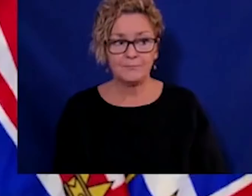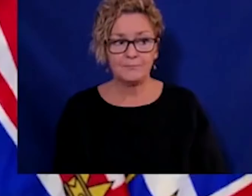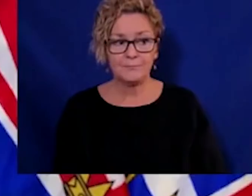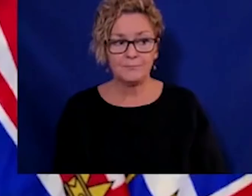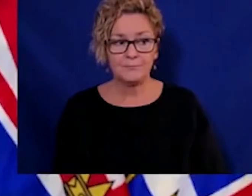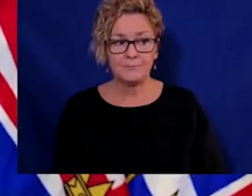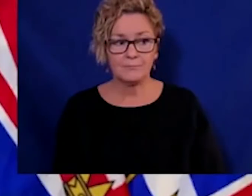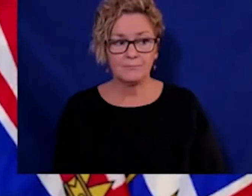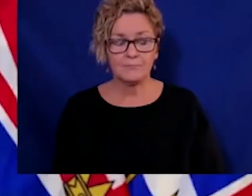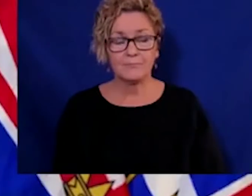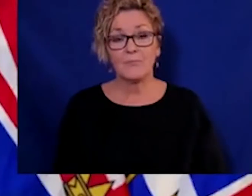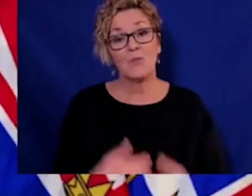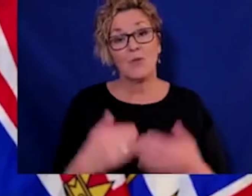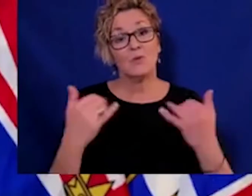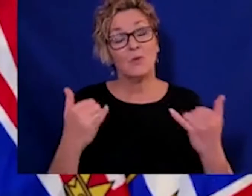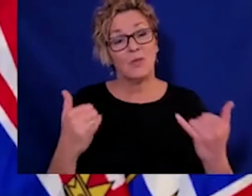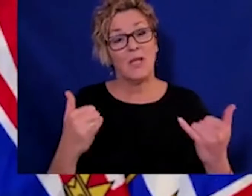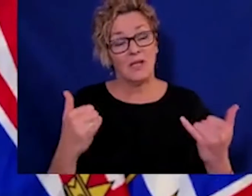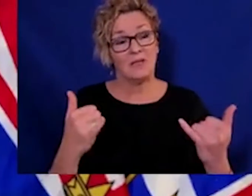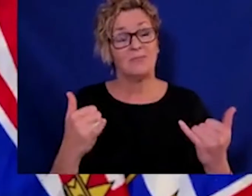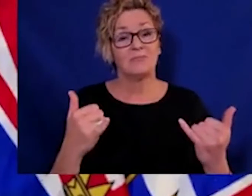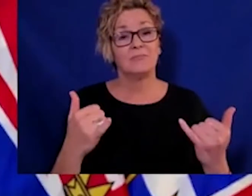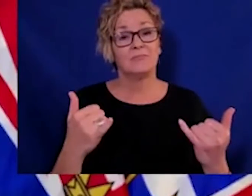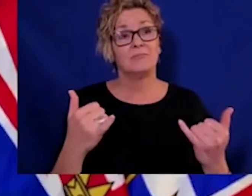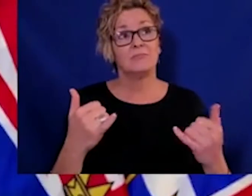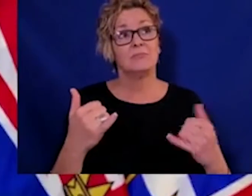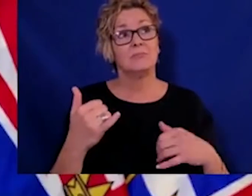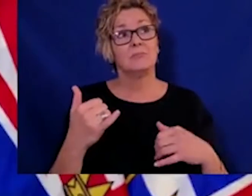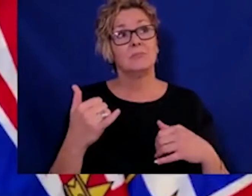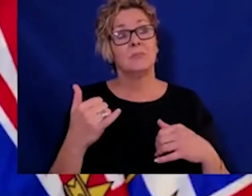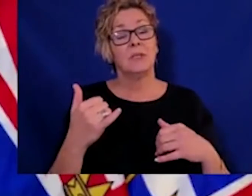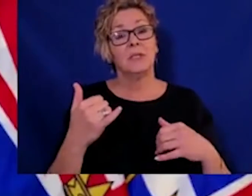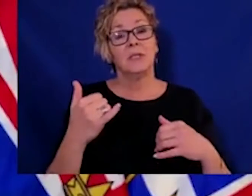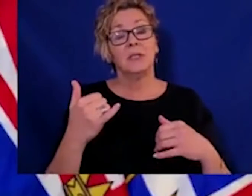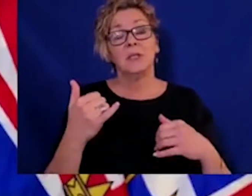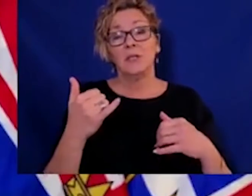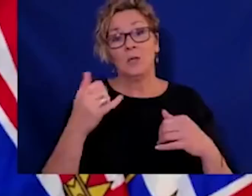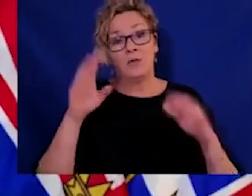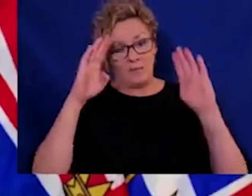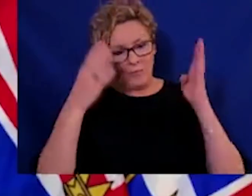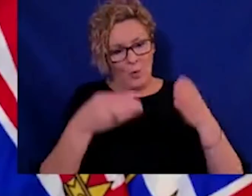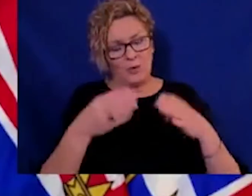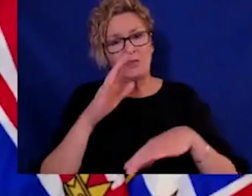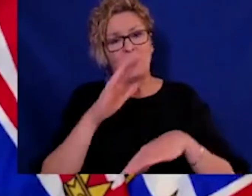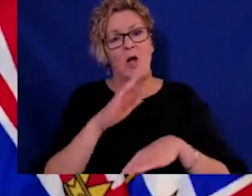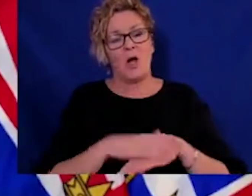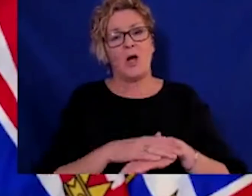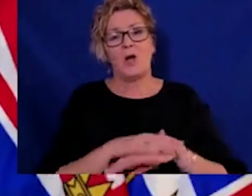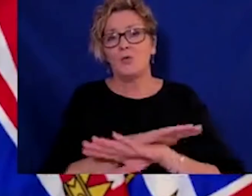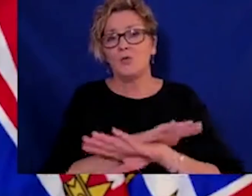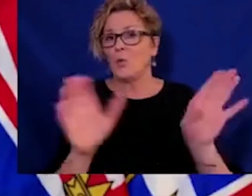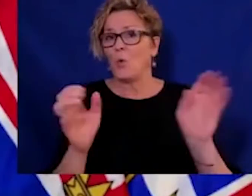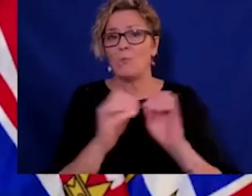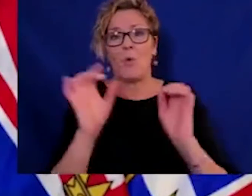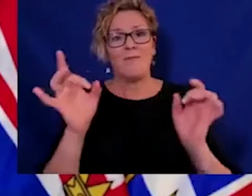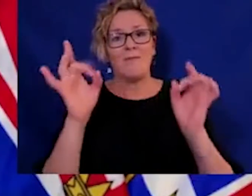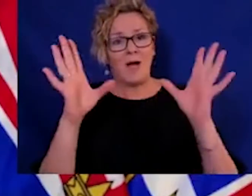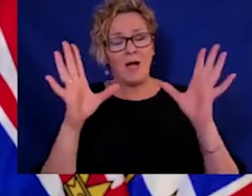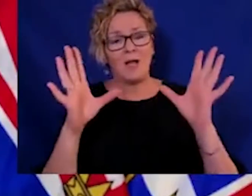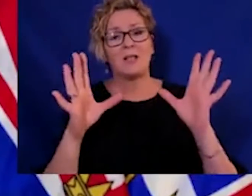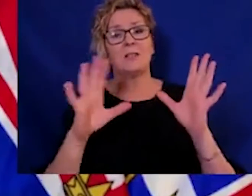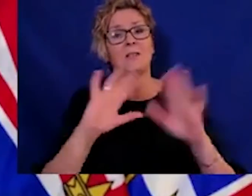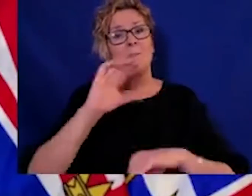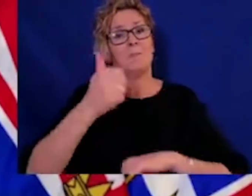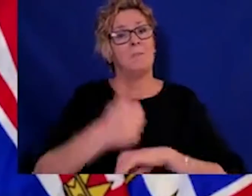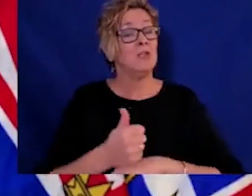of 16 days to end gender-based violence. And with the necessary restrictions in place, getting